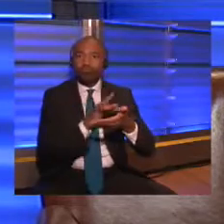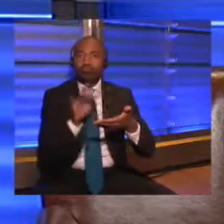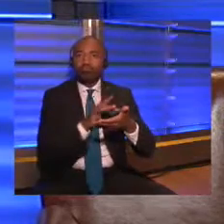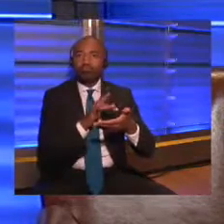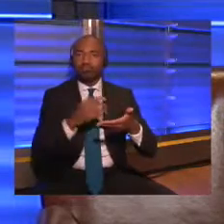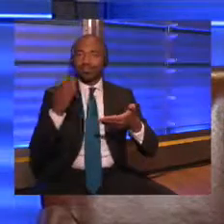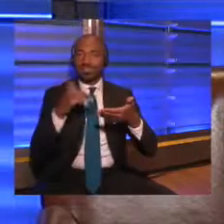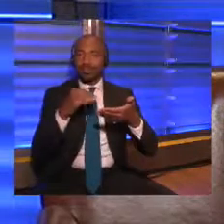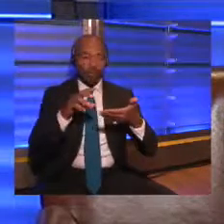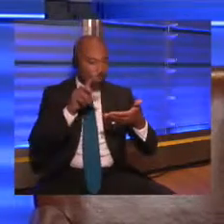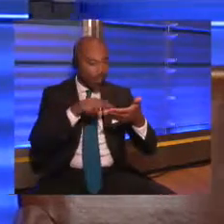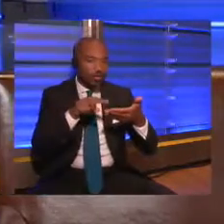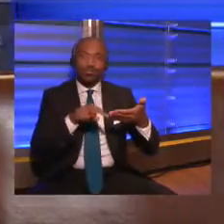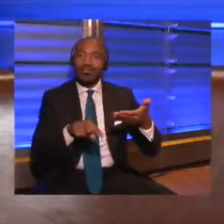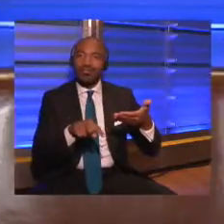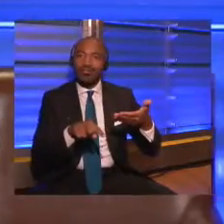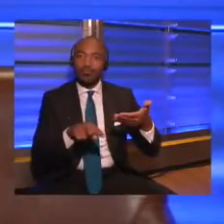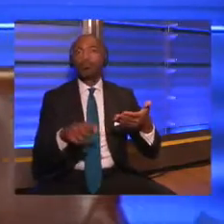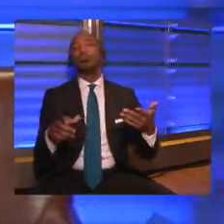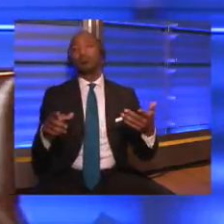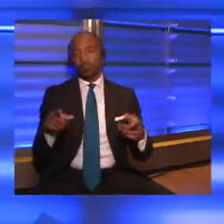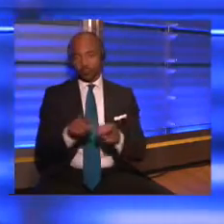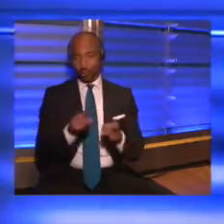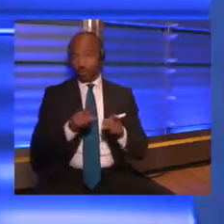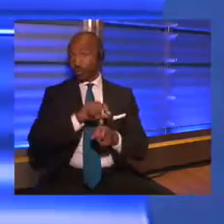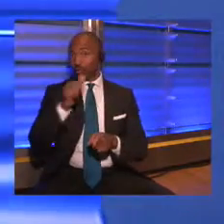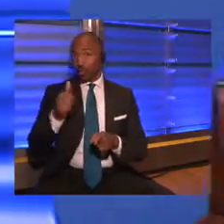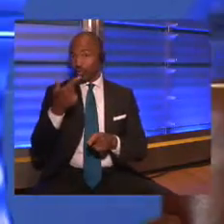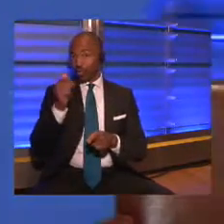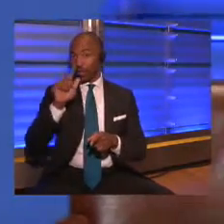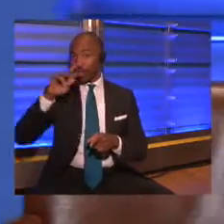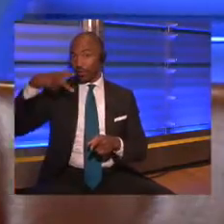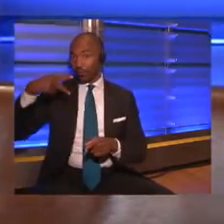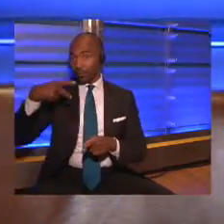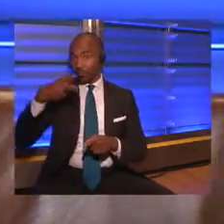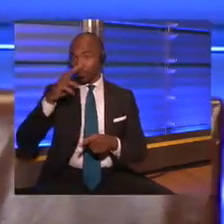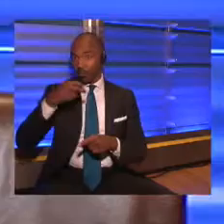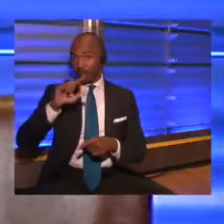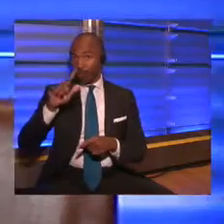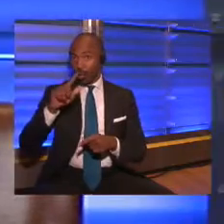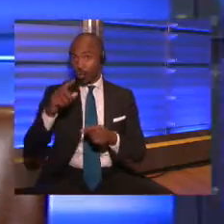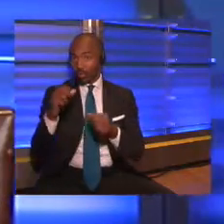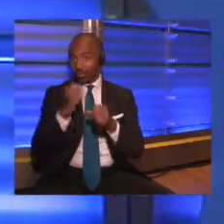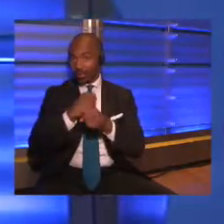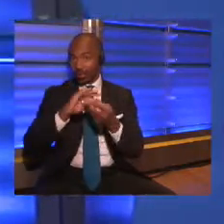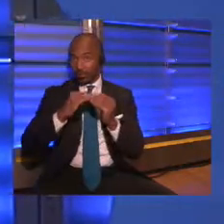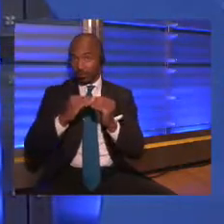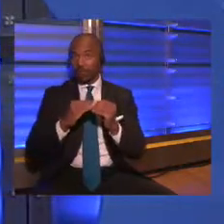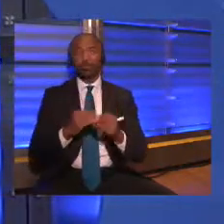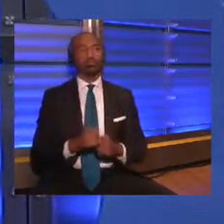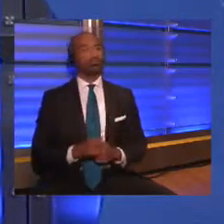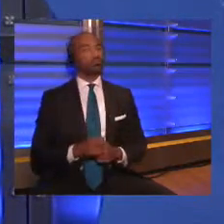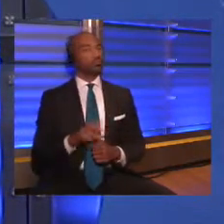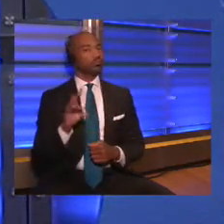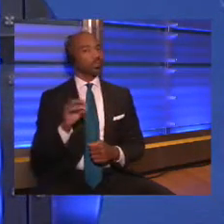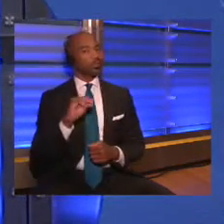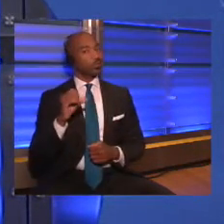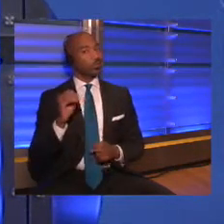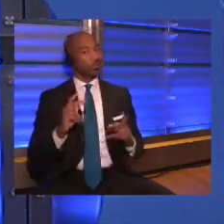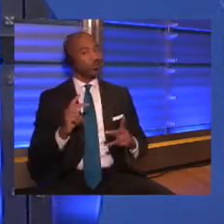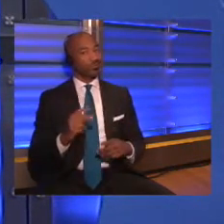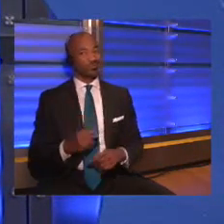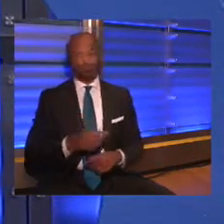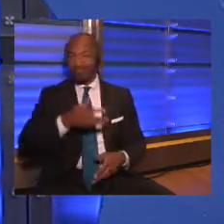about this is that another Gallup poll stat is that 70% of people, they don't even like their job.